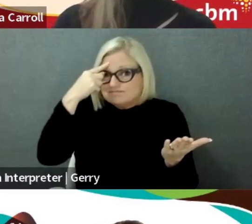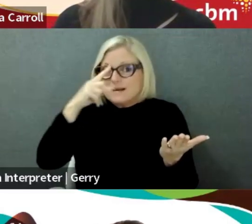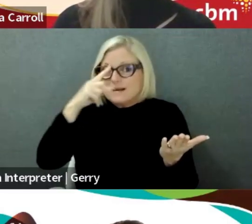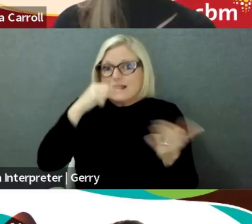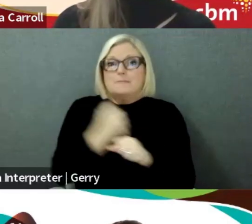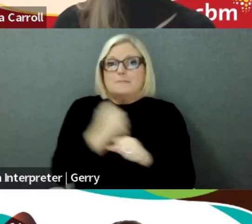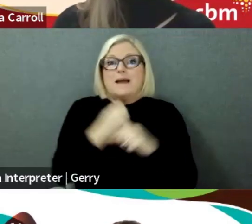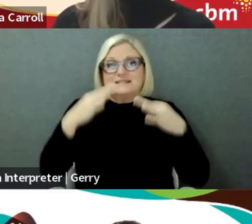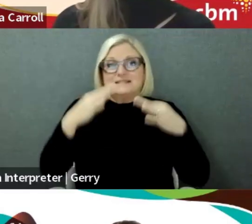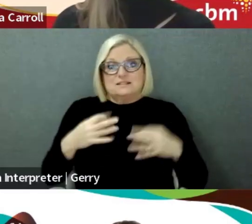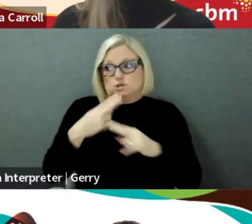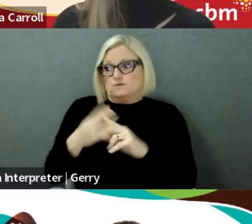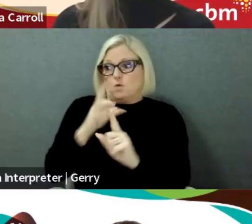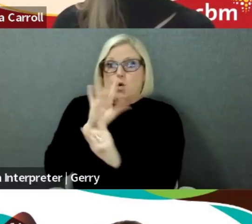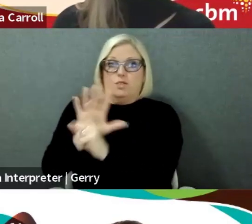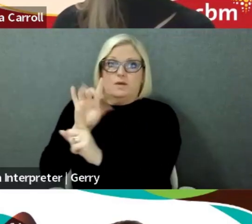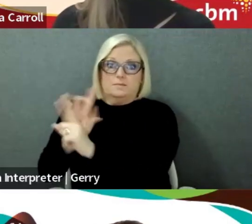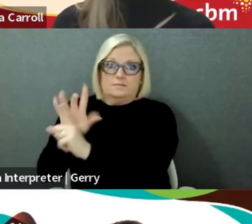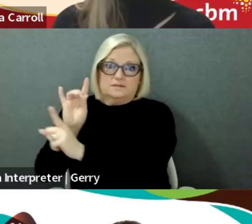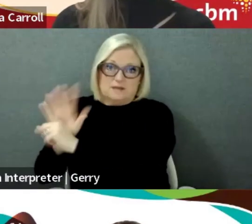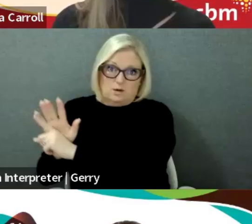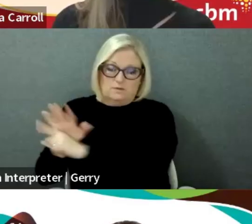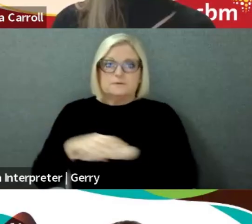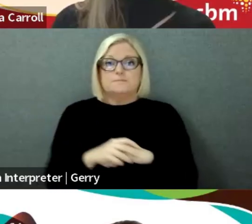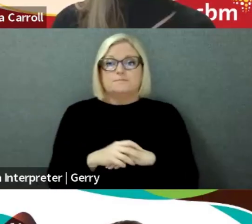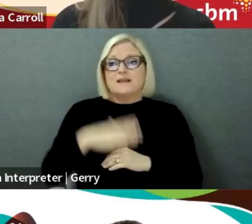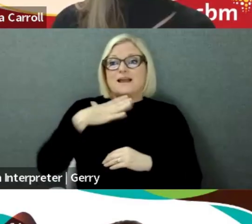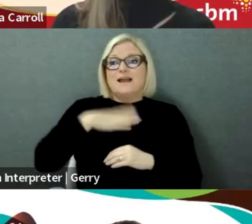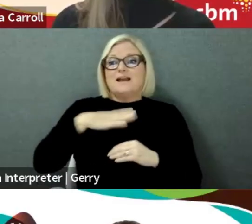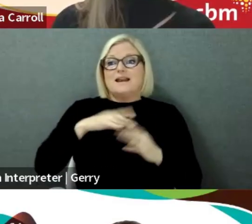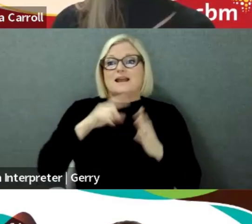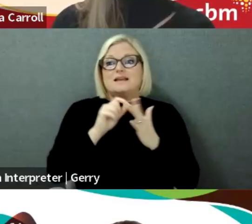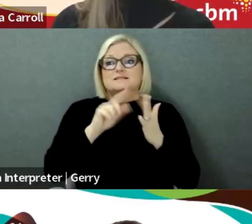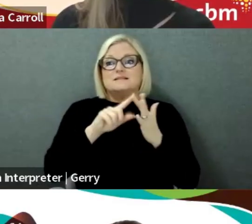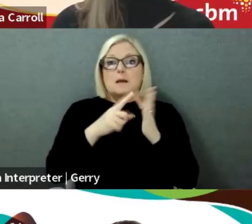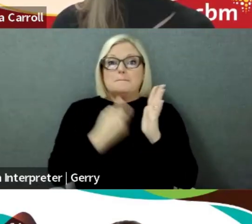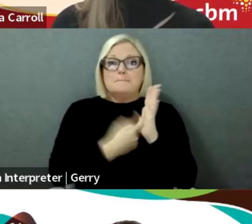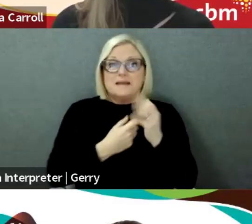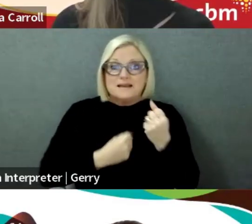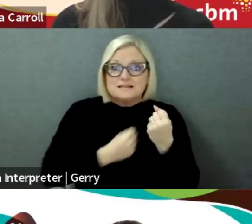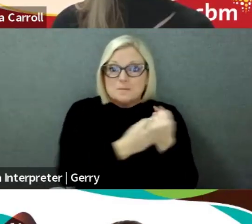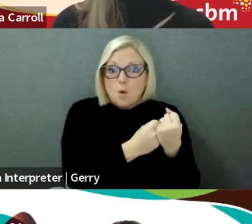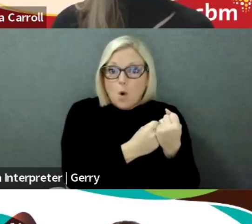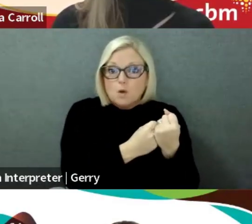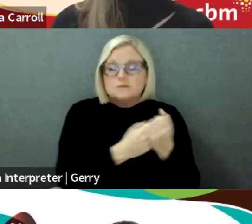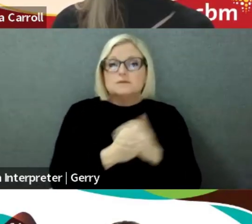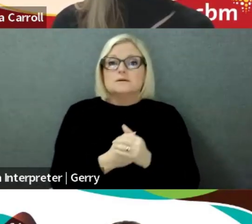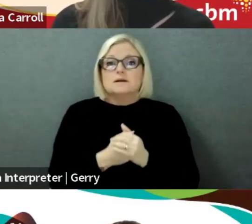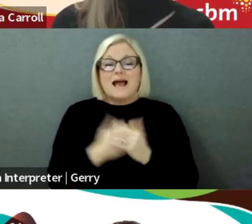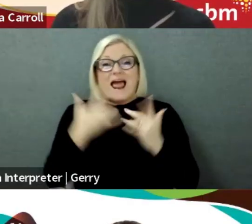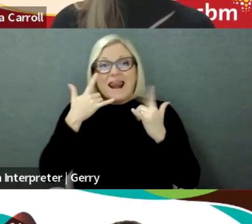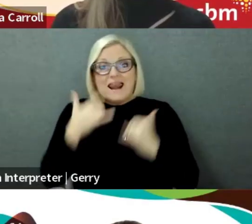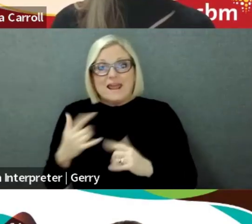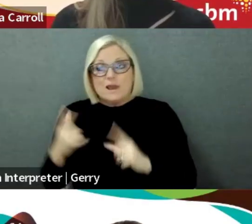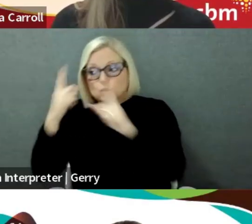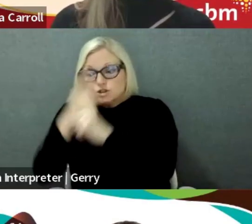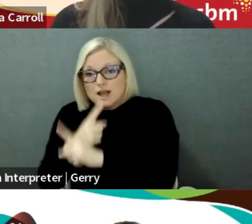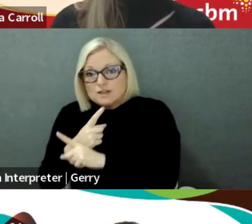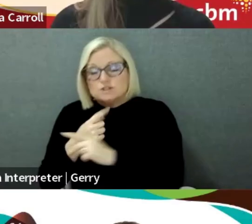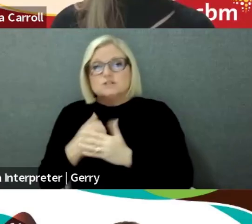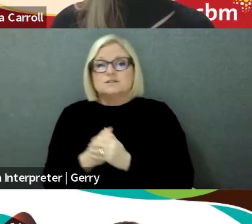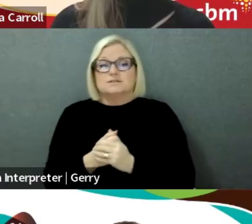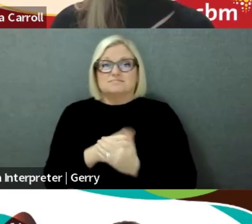happen automatically. It requires peer support, legal reform, services, resourcing, and shifts in